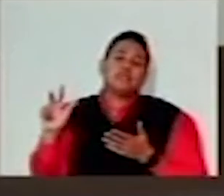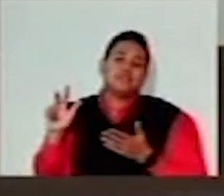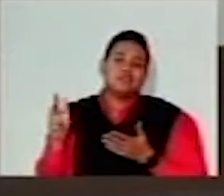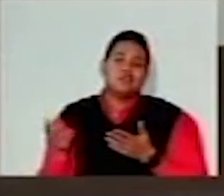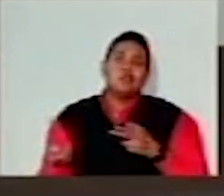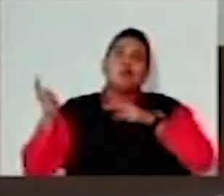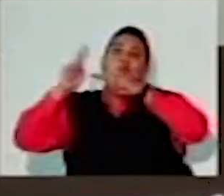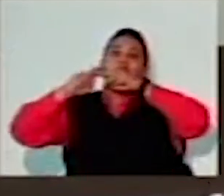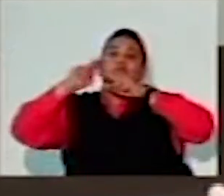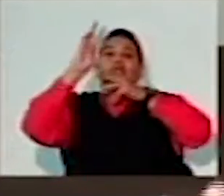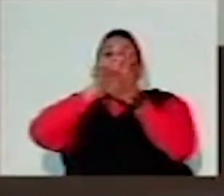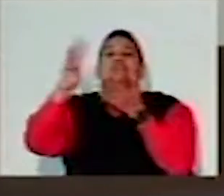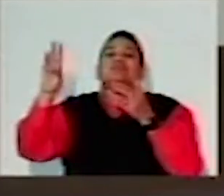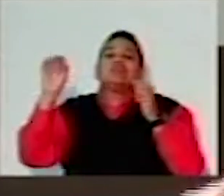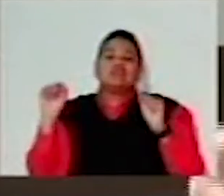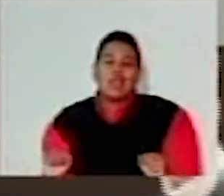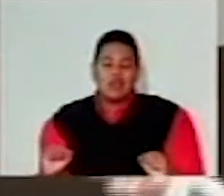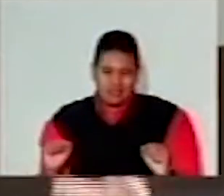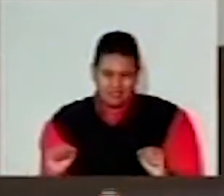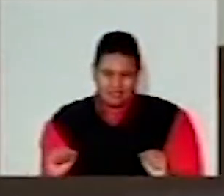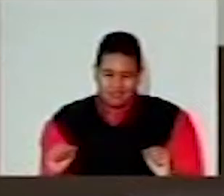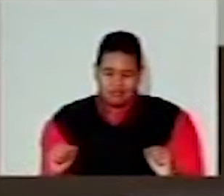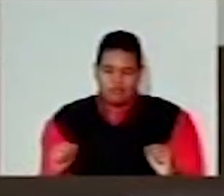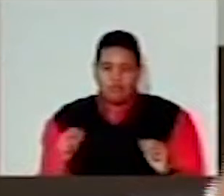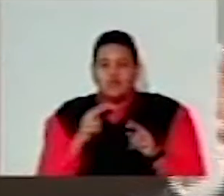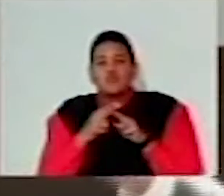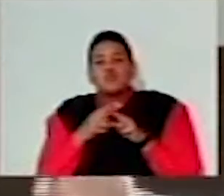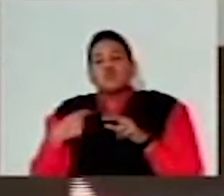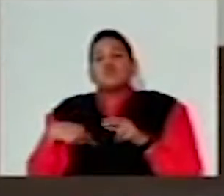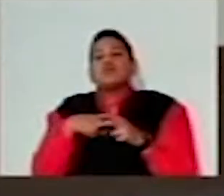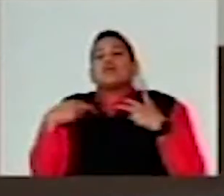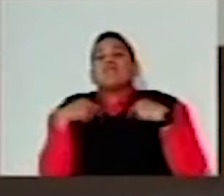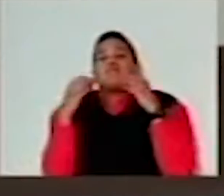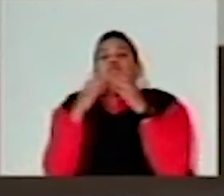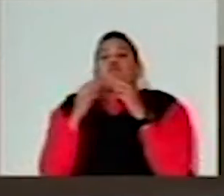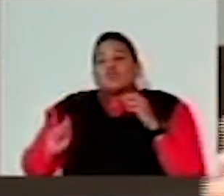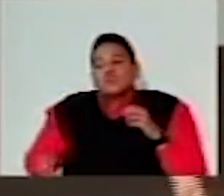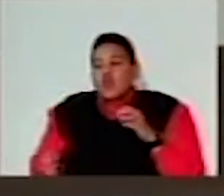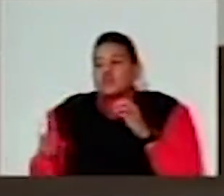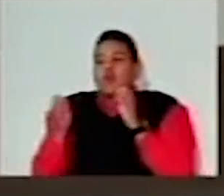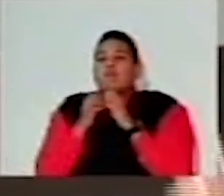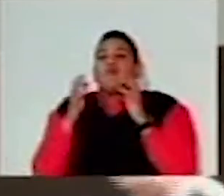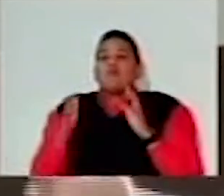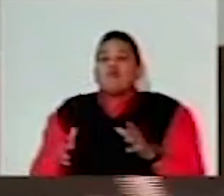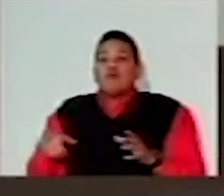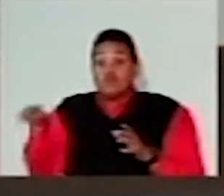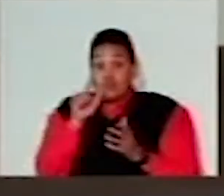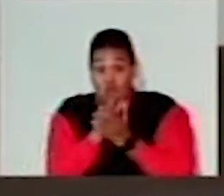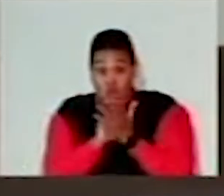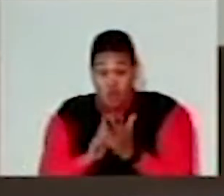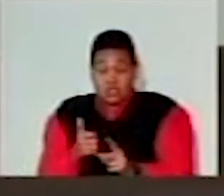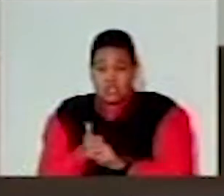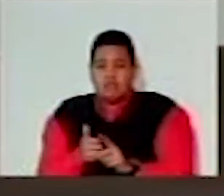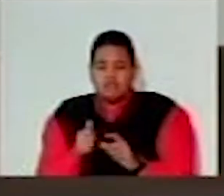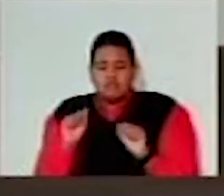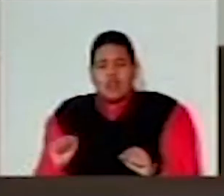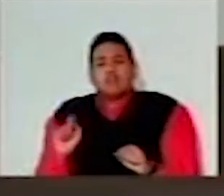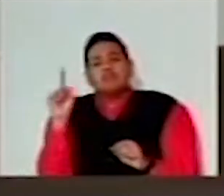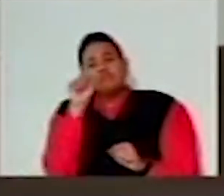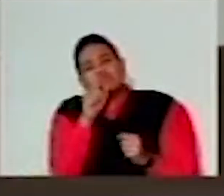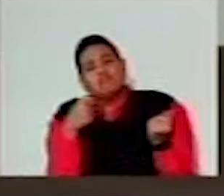6 weeks as soon as we have more judges and more prosecutors to be able to go into the parishes.